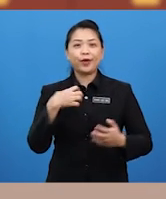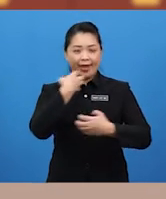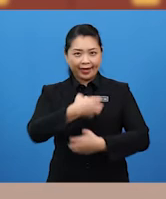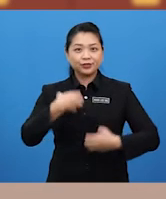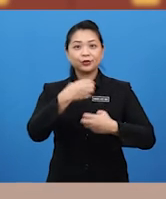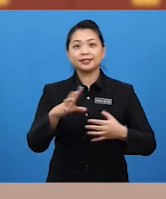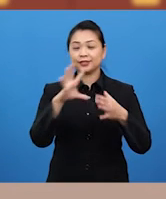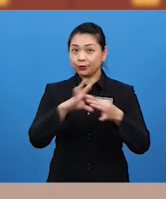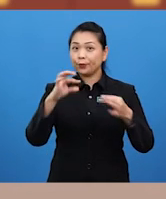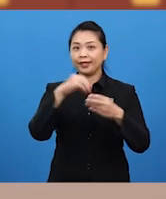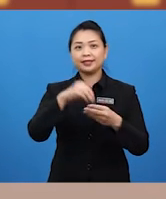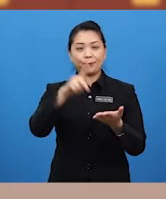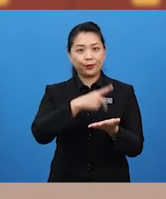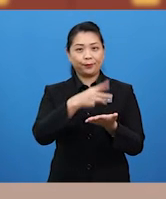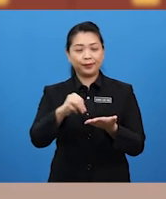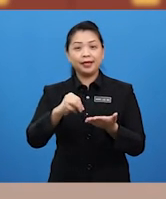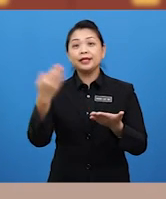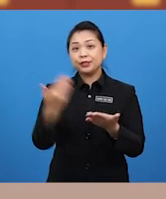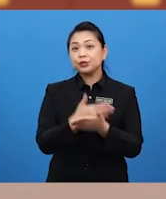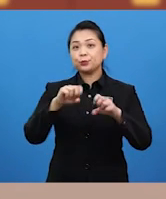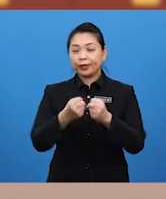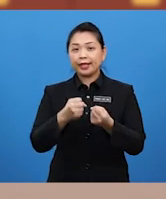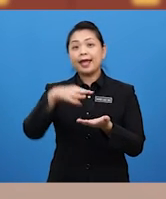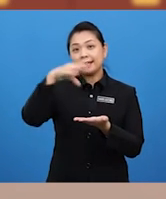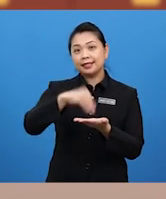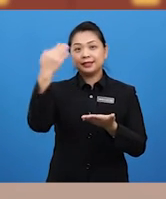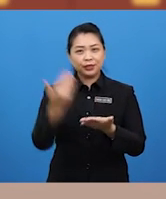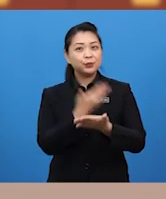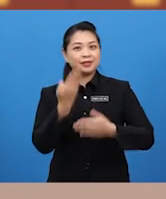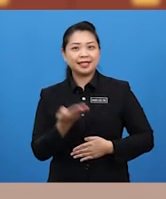you enjoy exploring the poem Newsbreak and